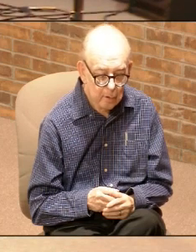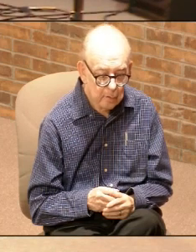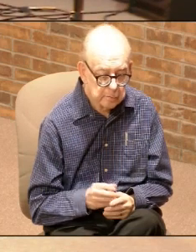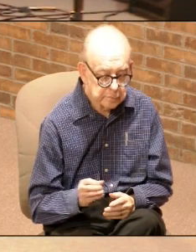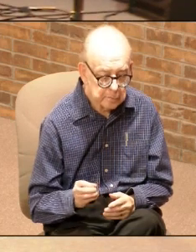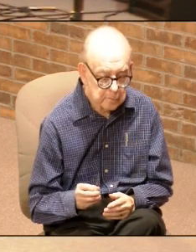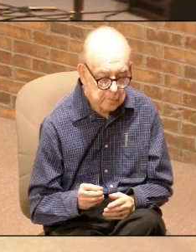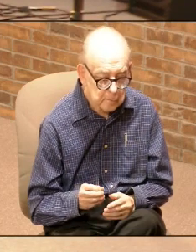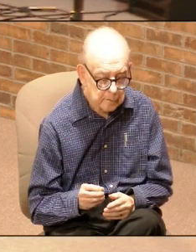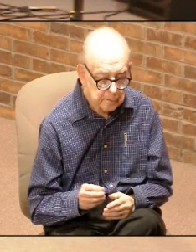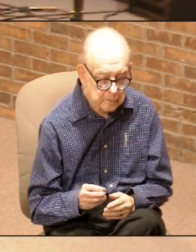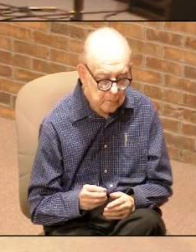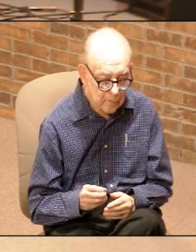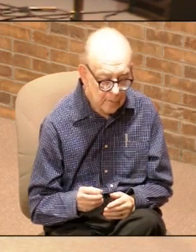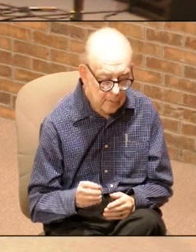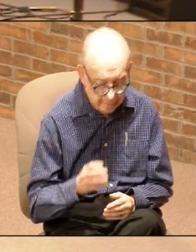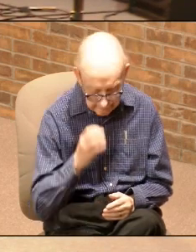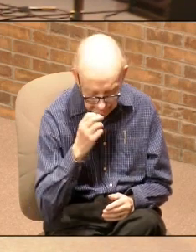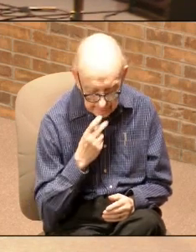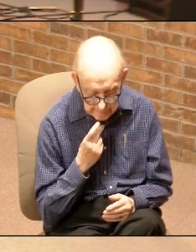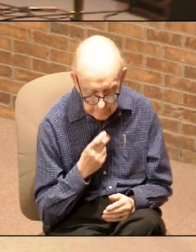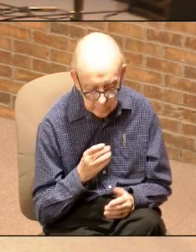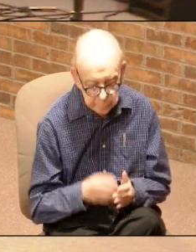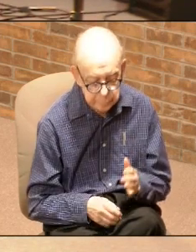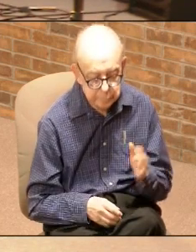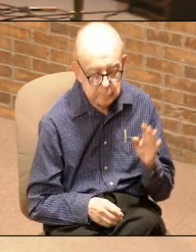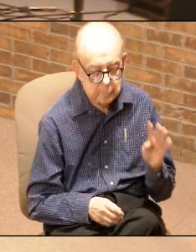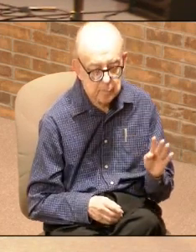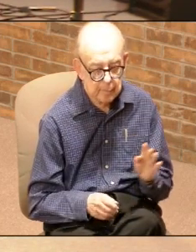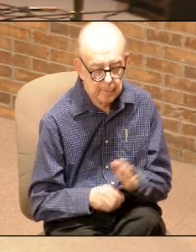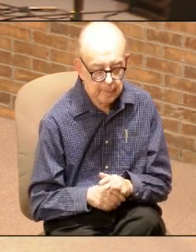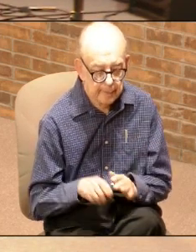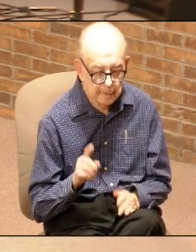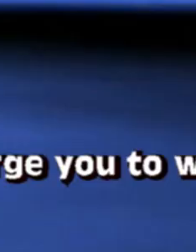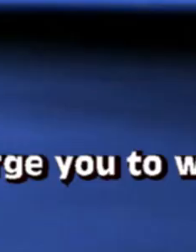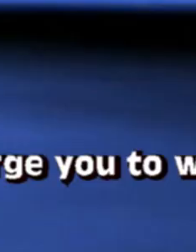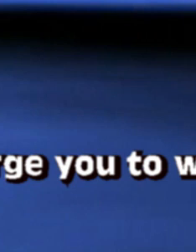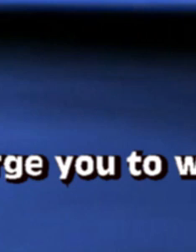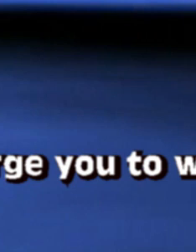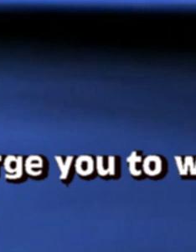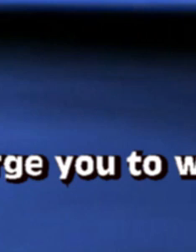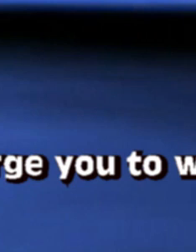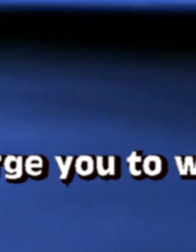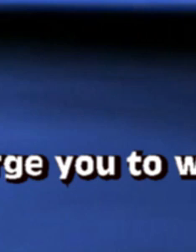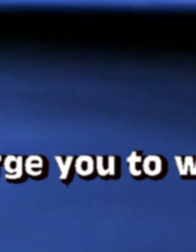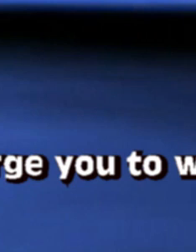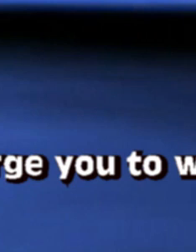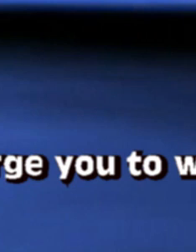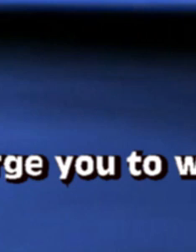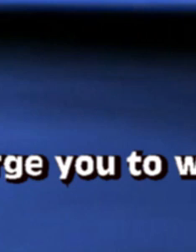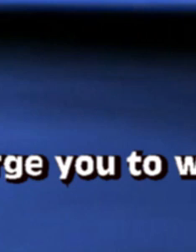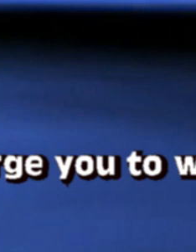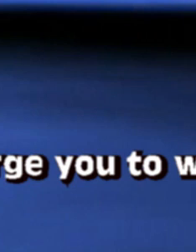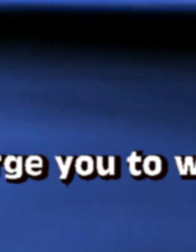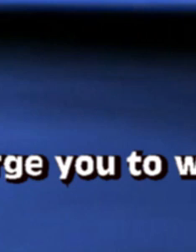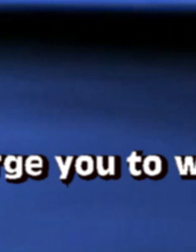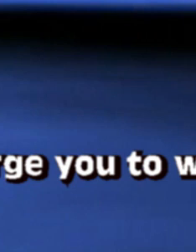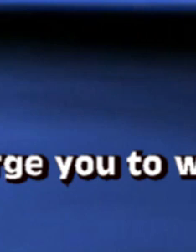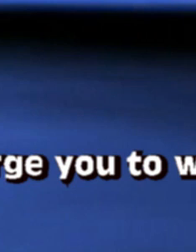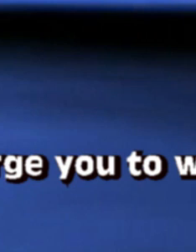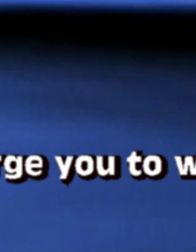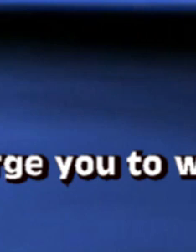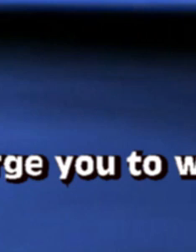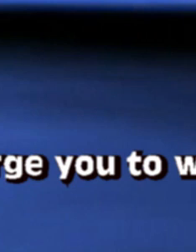And so in Ephesians chapter 4 and verse number 1, he tells us that we are